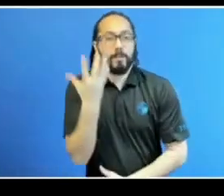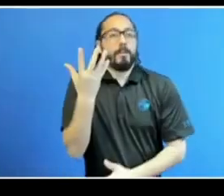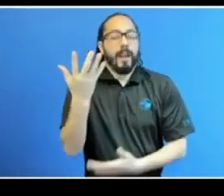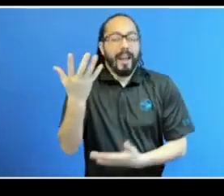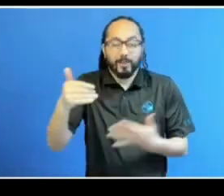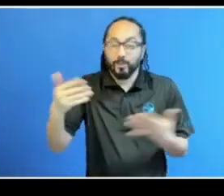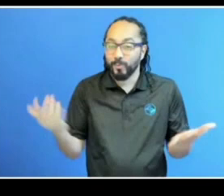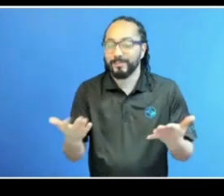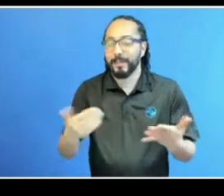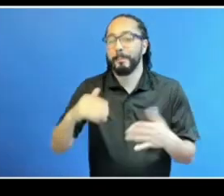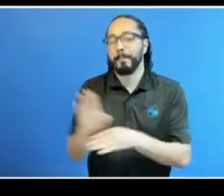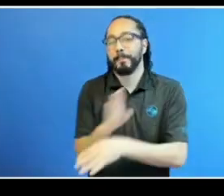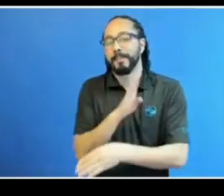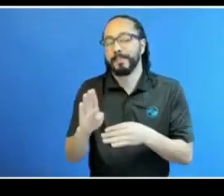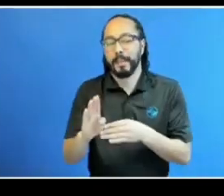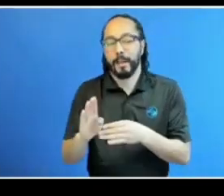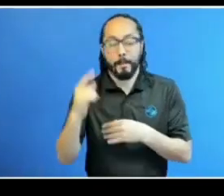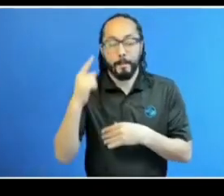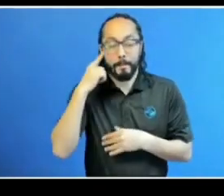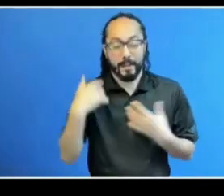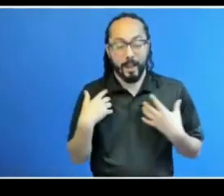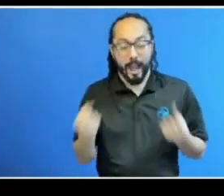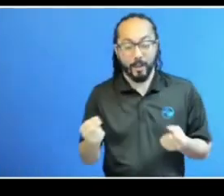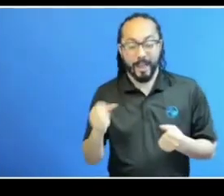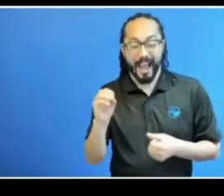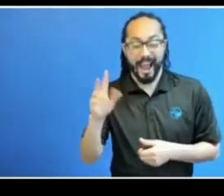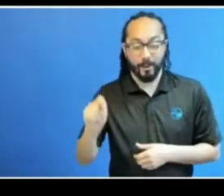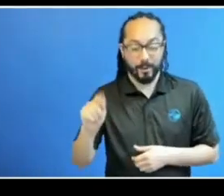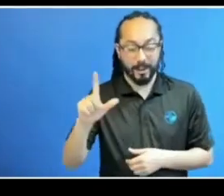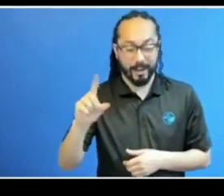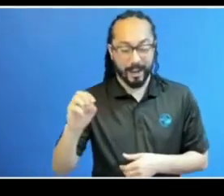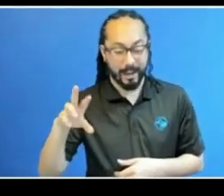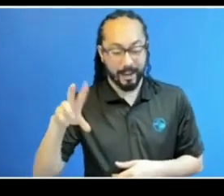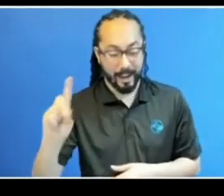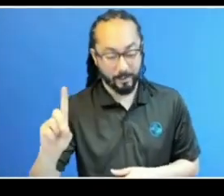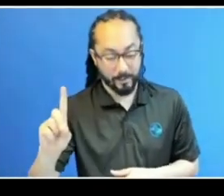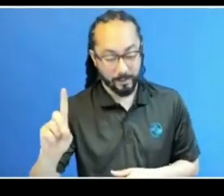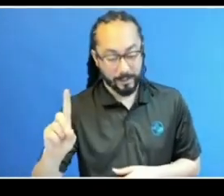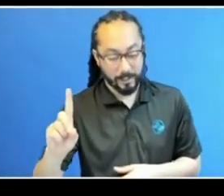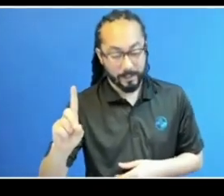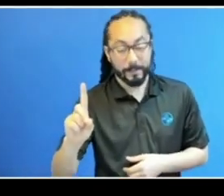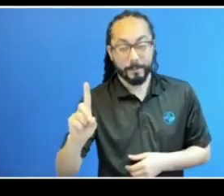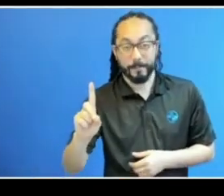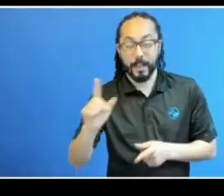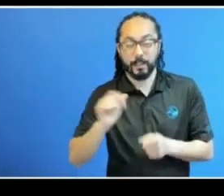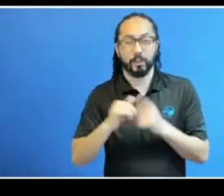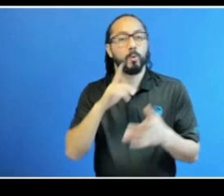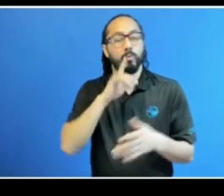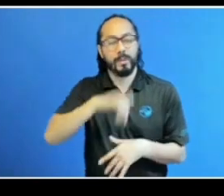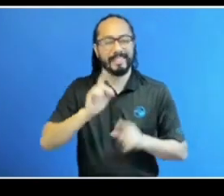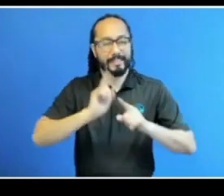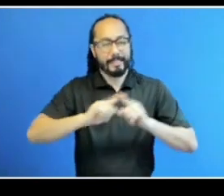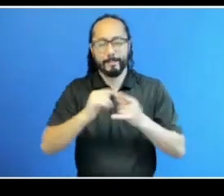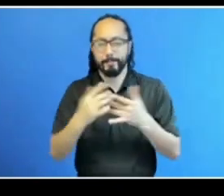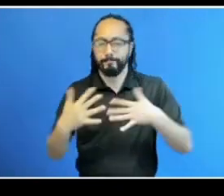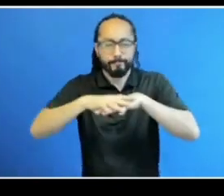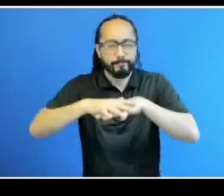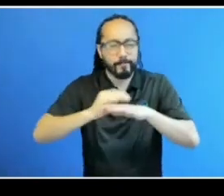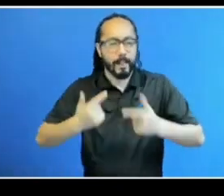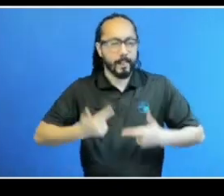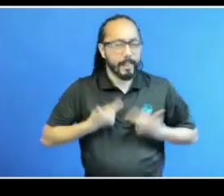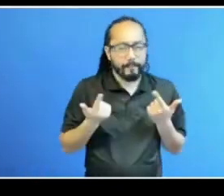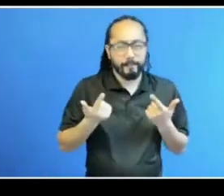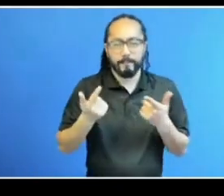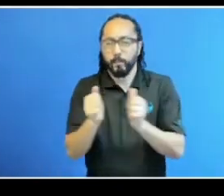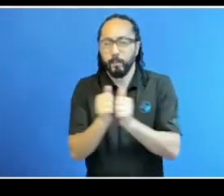and Creatives. And so basically it's talking about the many intersections of life with one another, within ourselves, and with